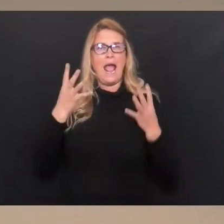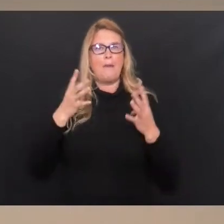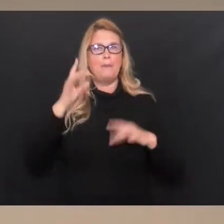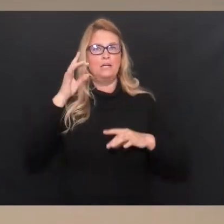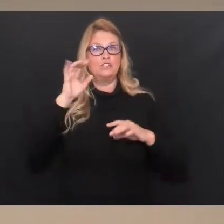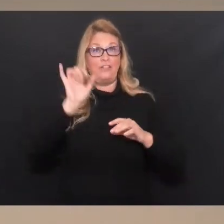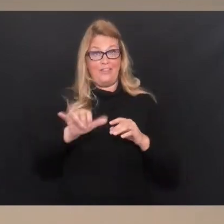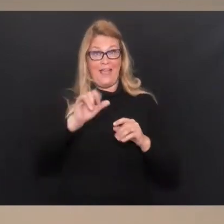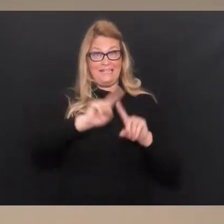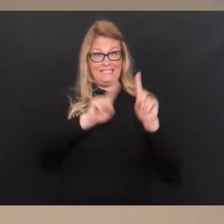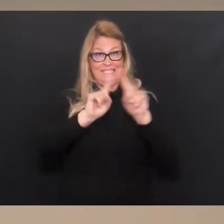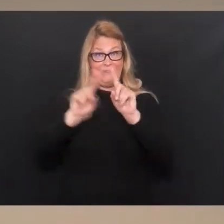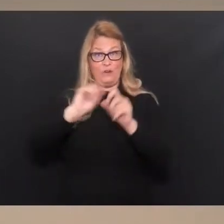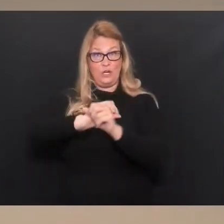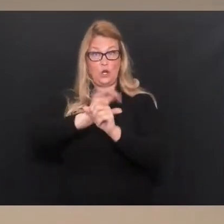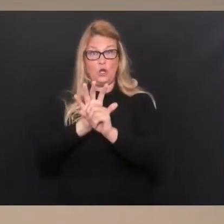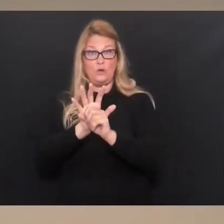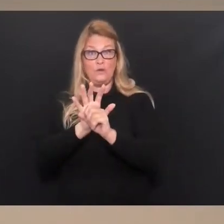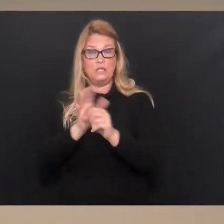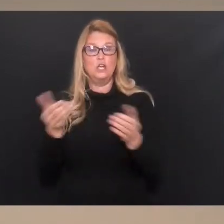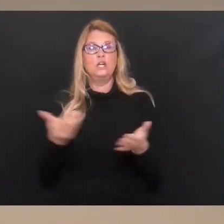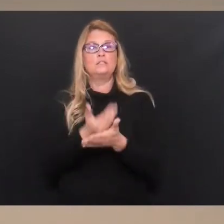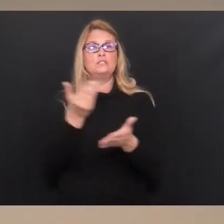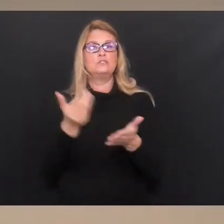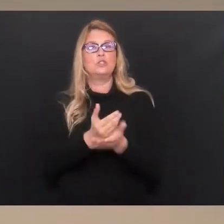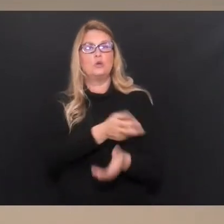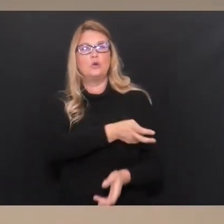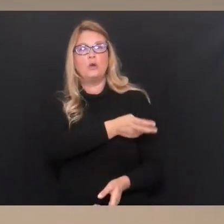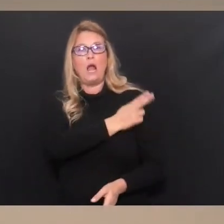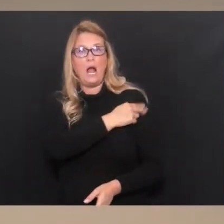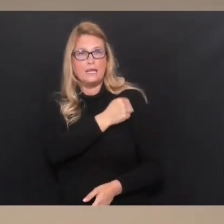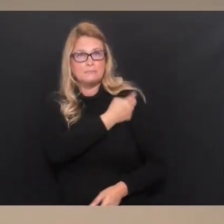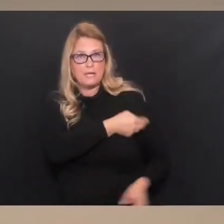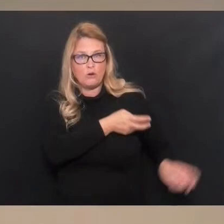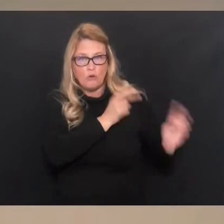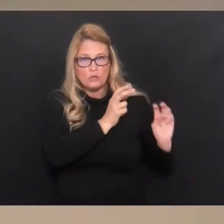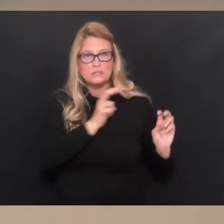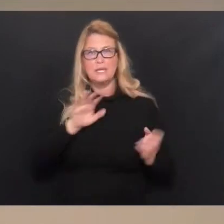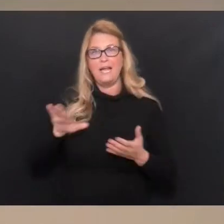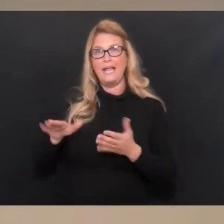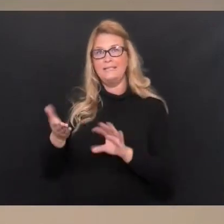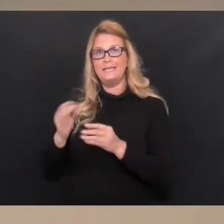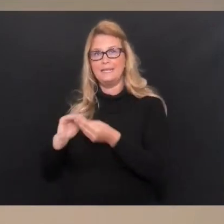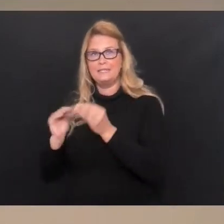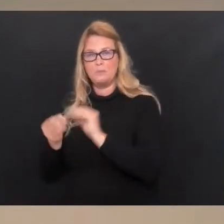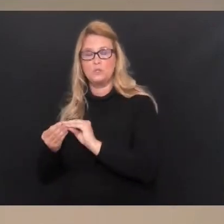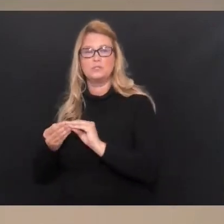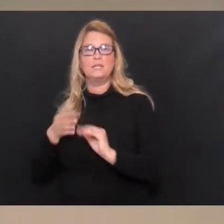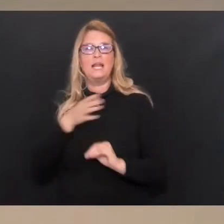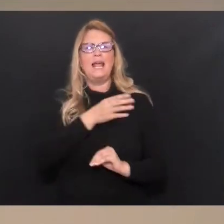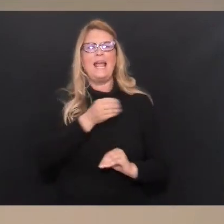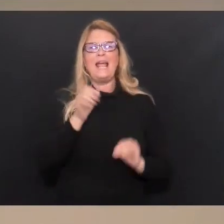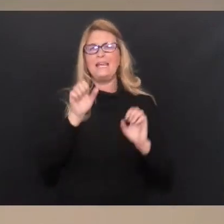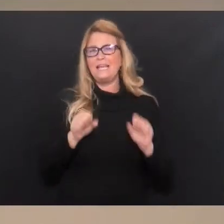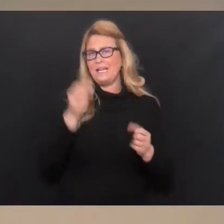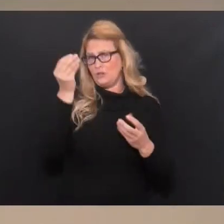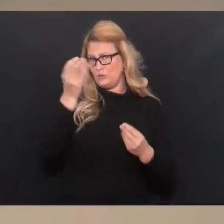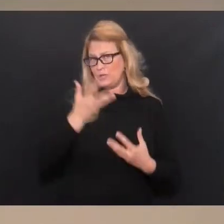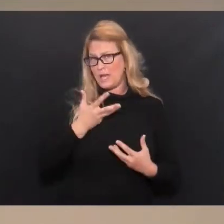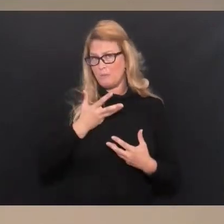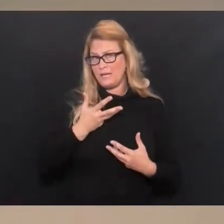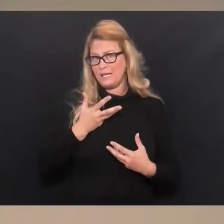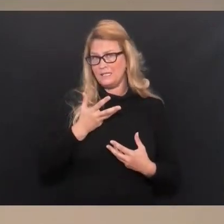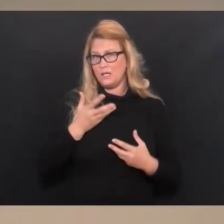are contributing to our new hospitalization and death rates in the state? And also, can you tell me a little bit about